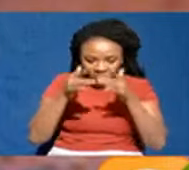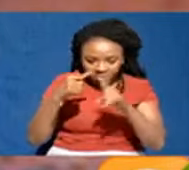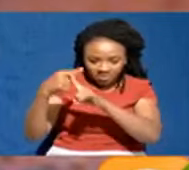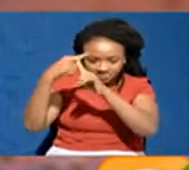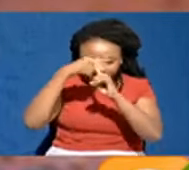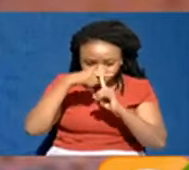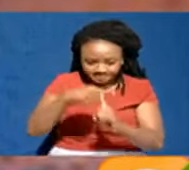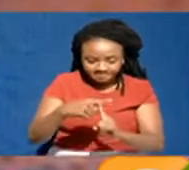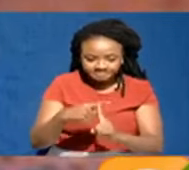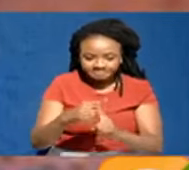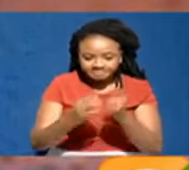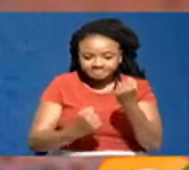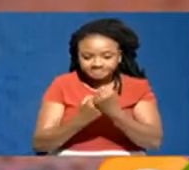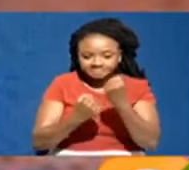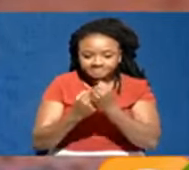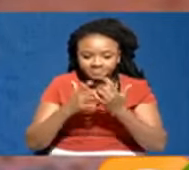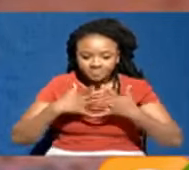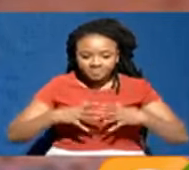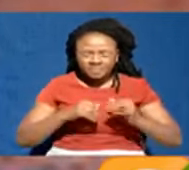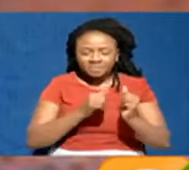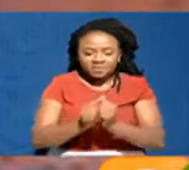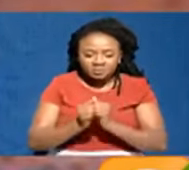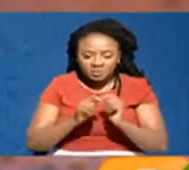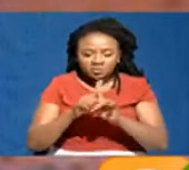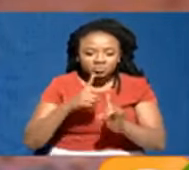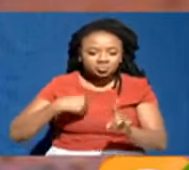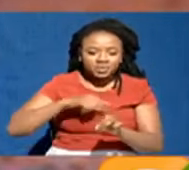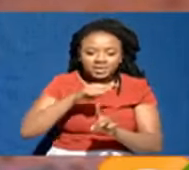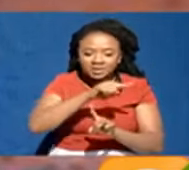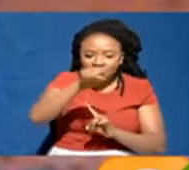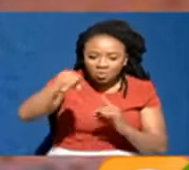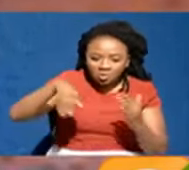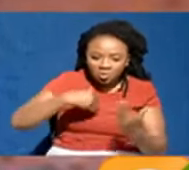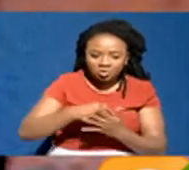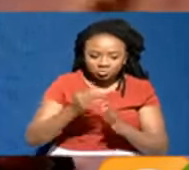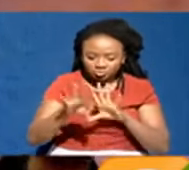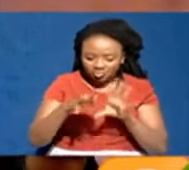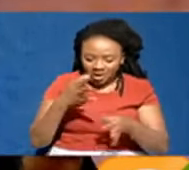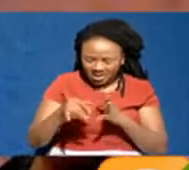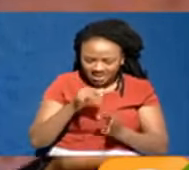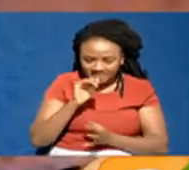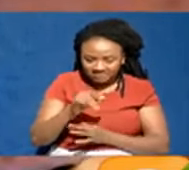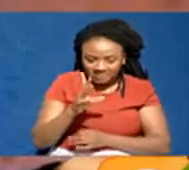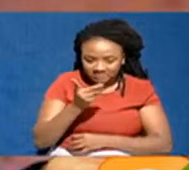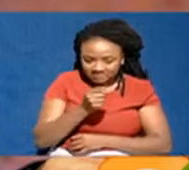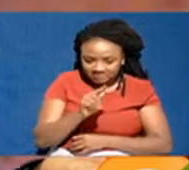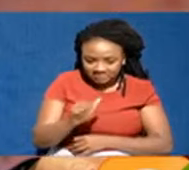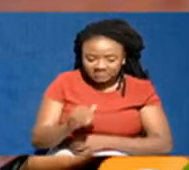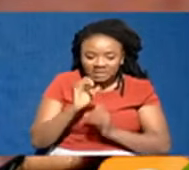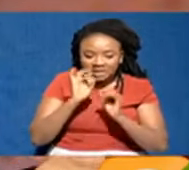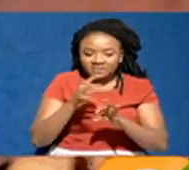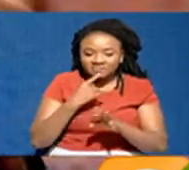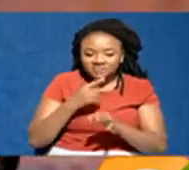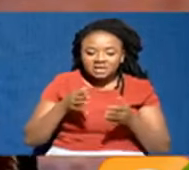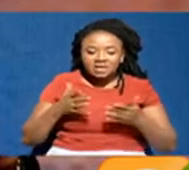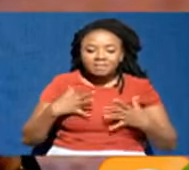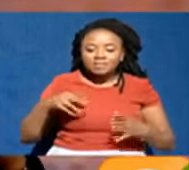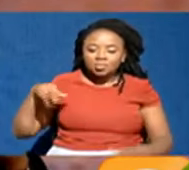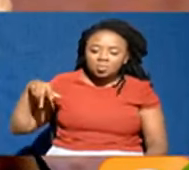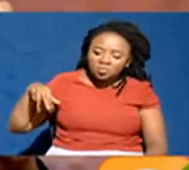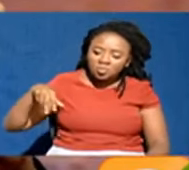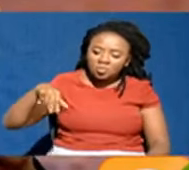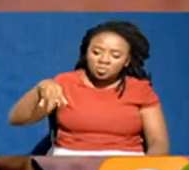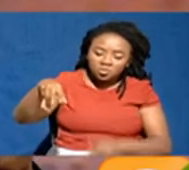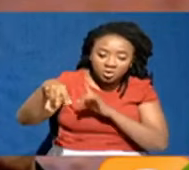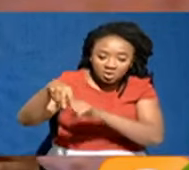We need to rally stakeholders together. And we need then to look at all the aspects, analyze the data. When we say it is pedestrians that are number one in terms of